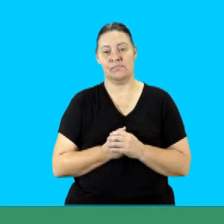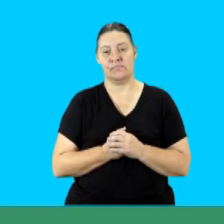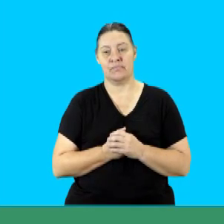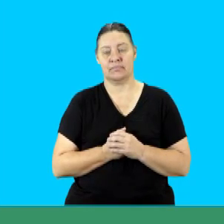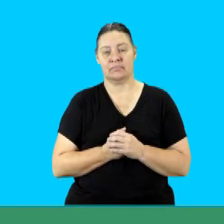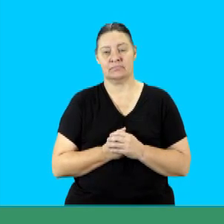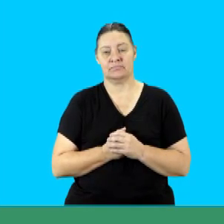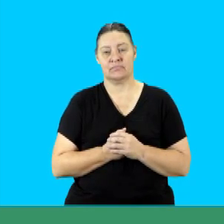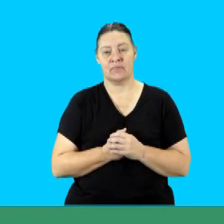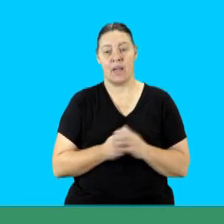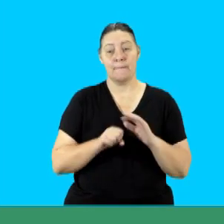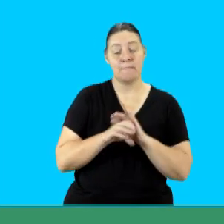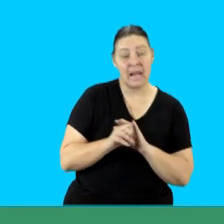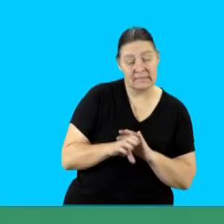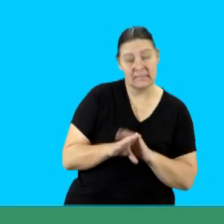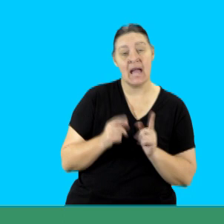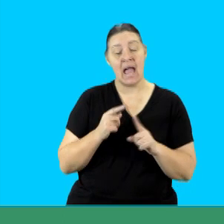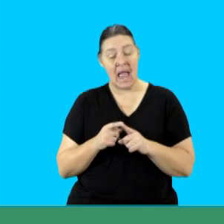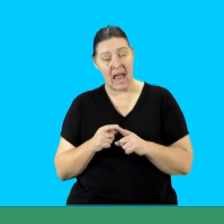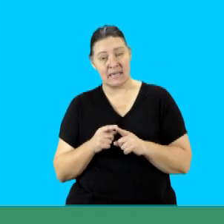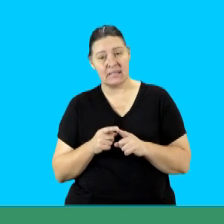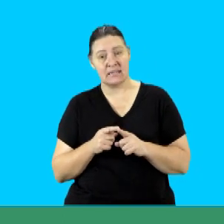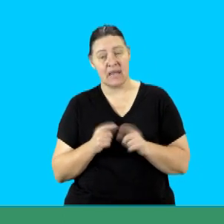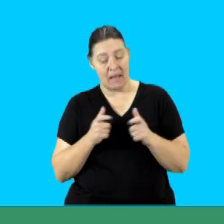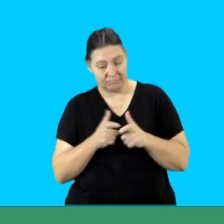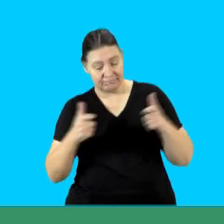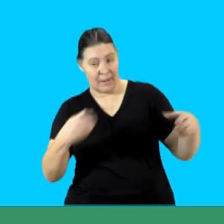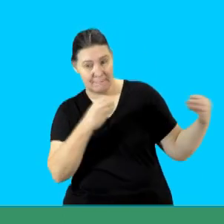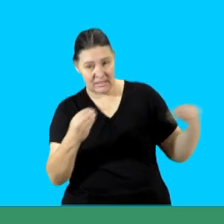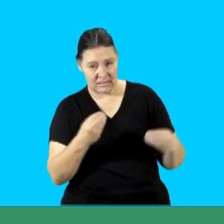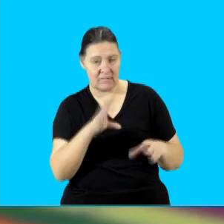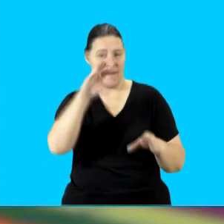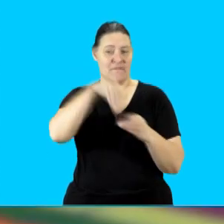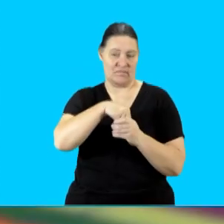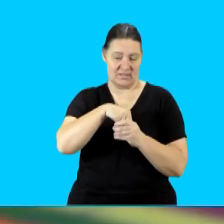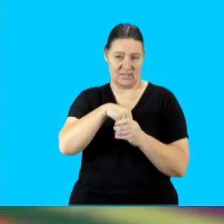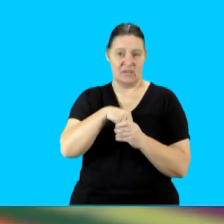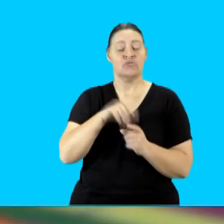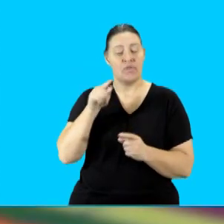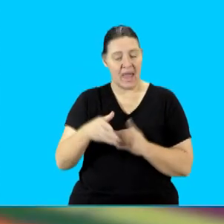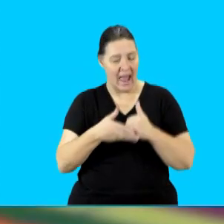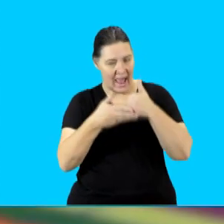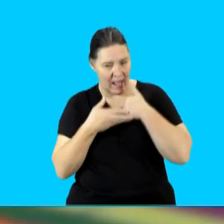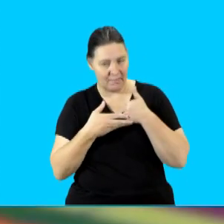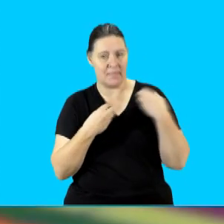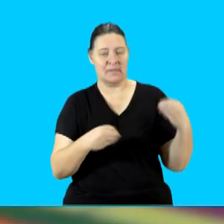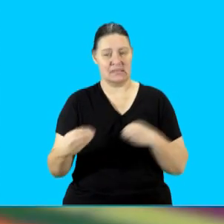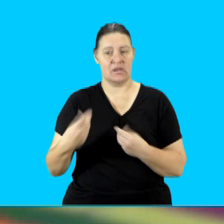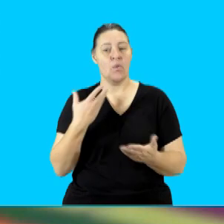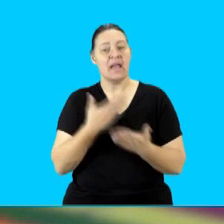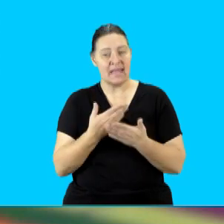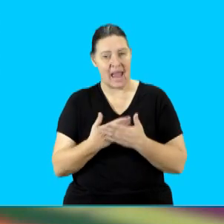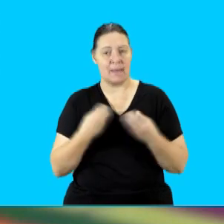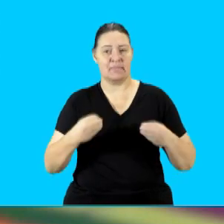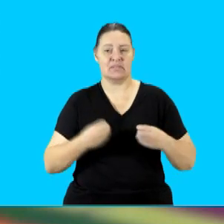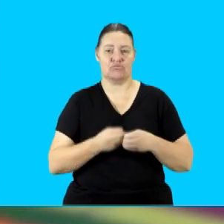Plays a role in the marketing and expansion of a business. So networking assists us as businesses to make sure that we grow